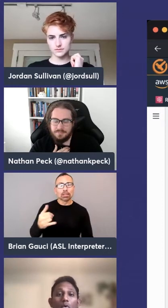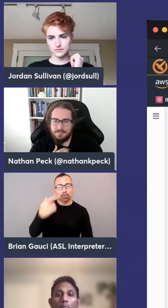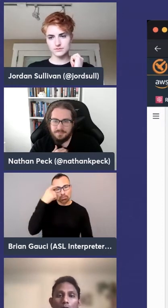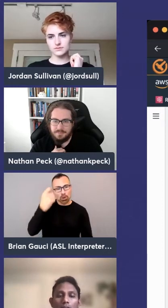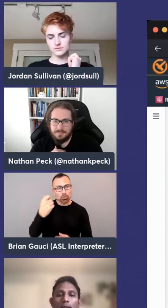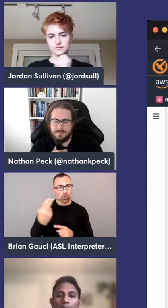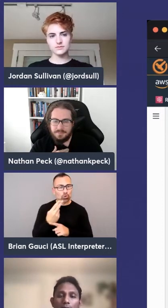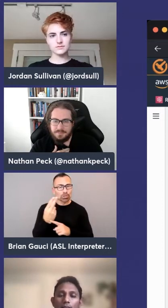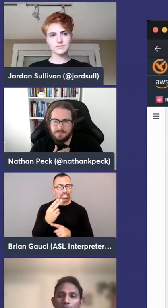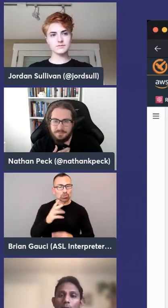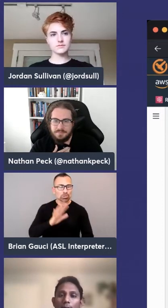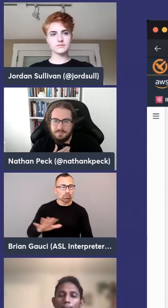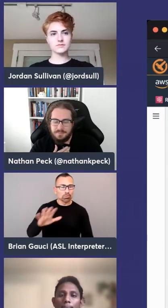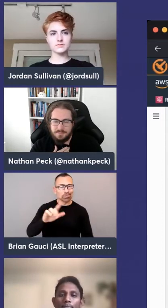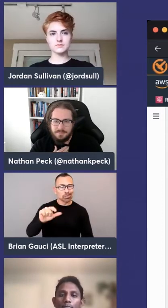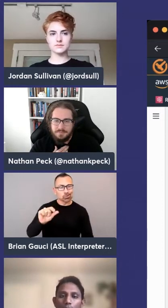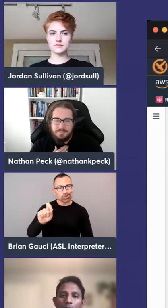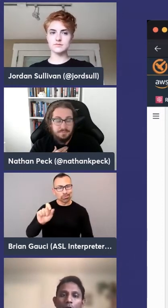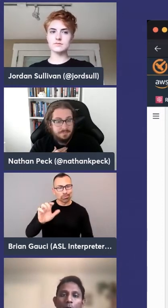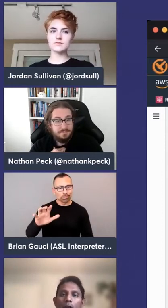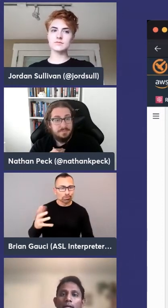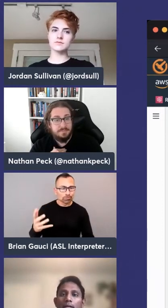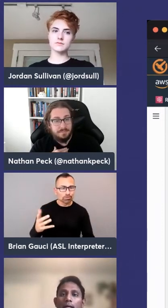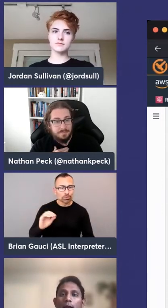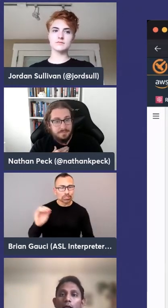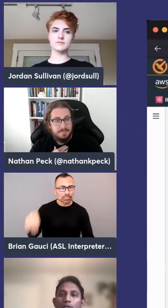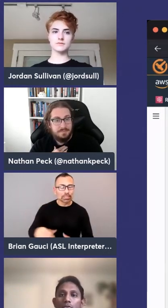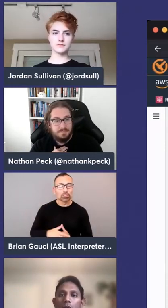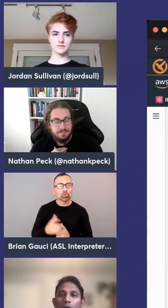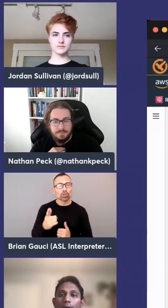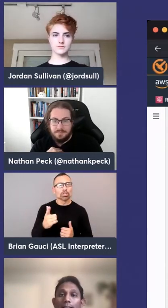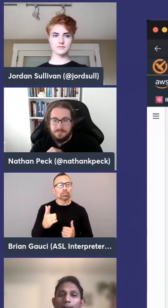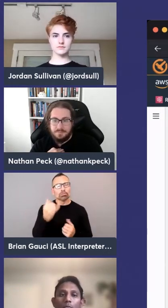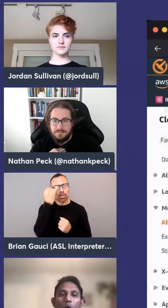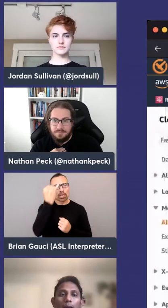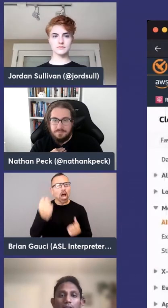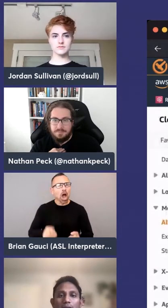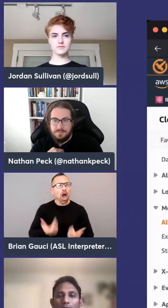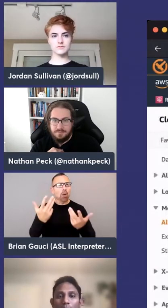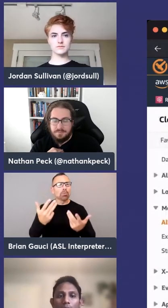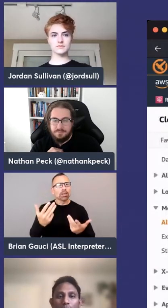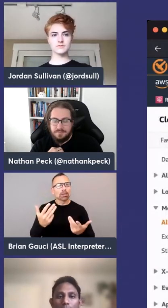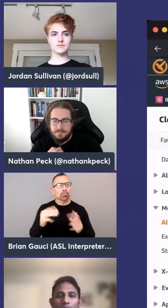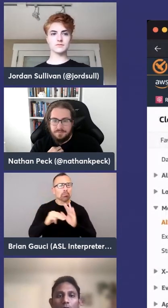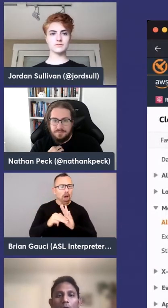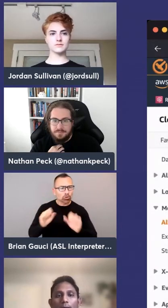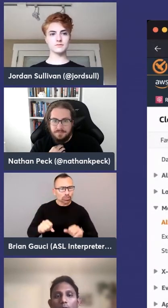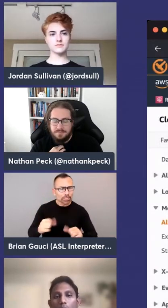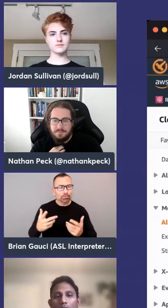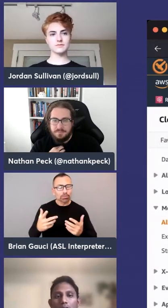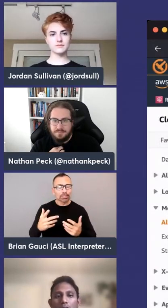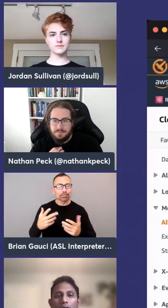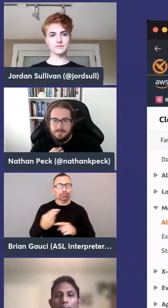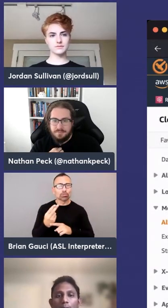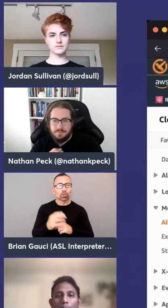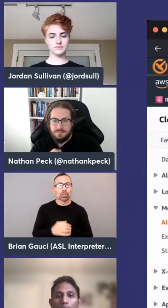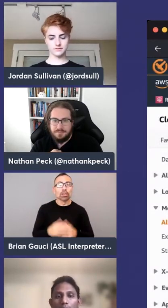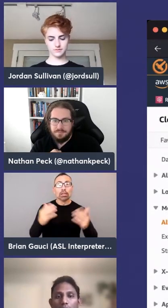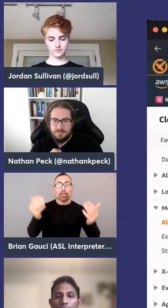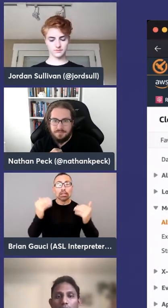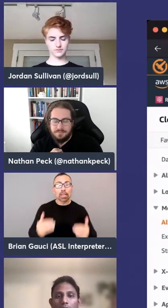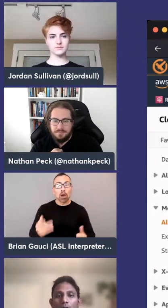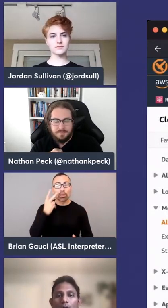many more models can this be accommodated, and also in invocation level metrics. So how many invocations are coming